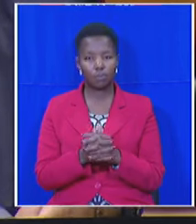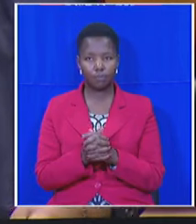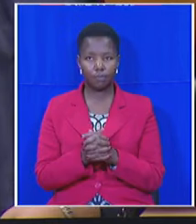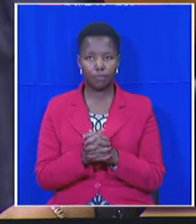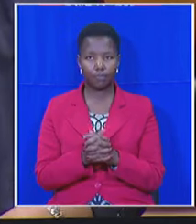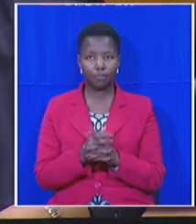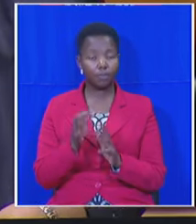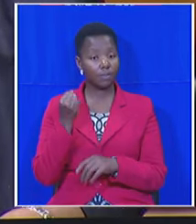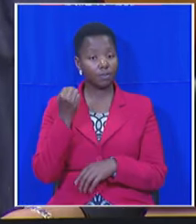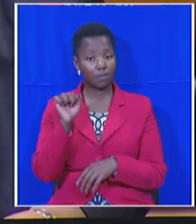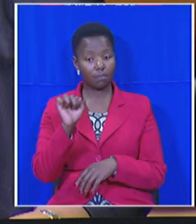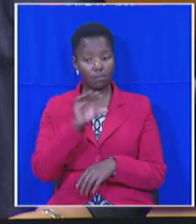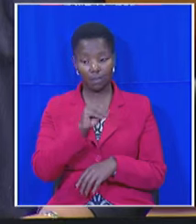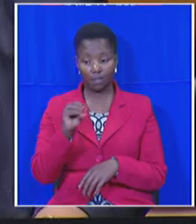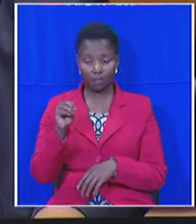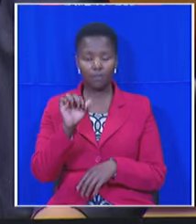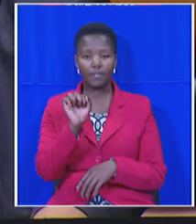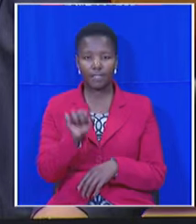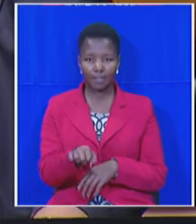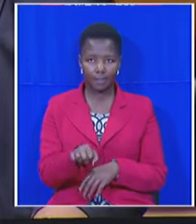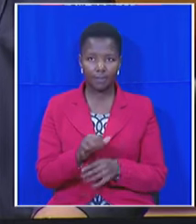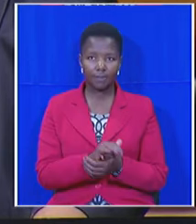Are there any objections?